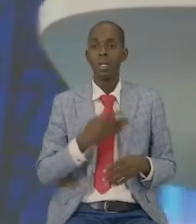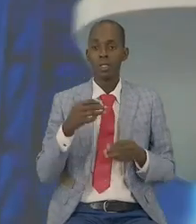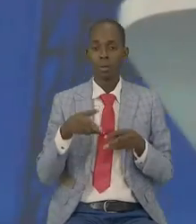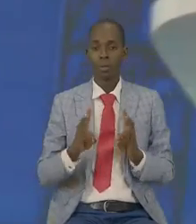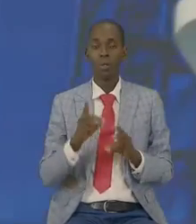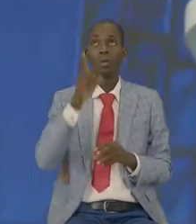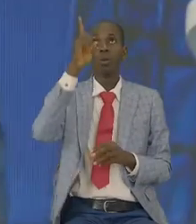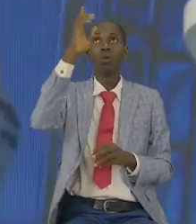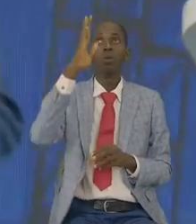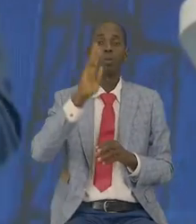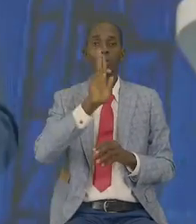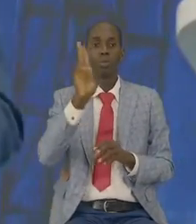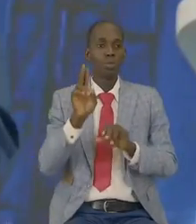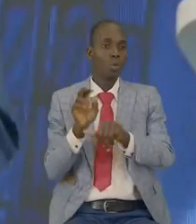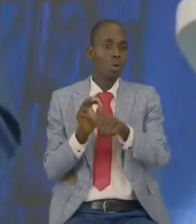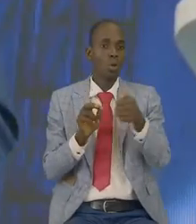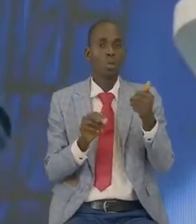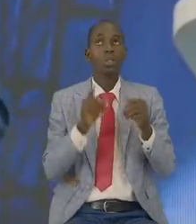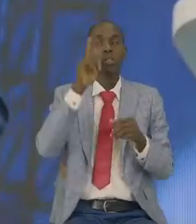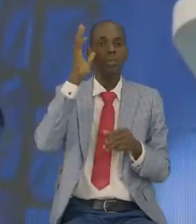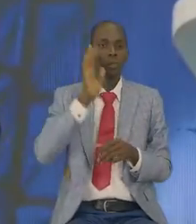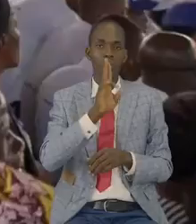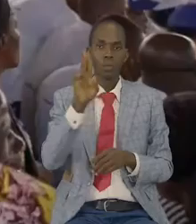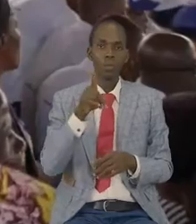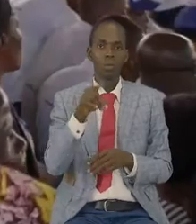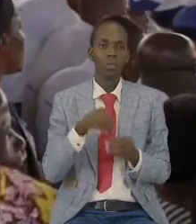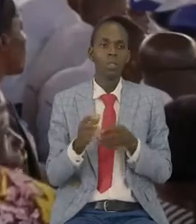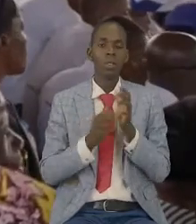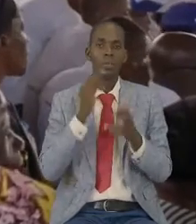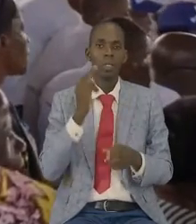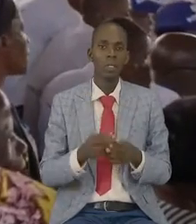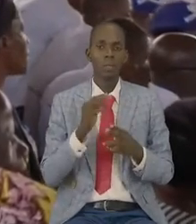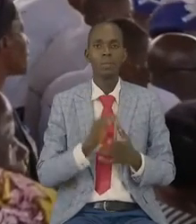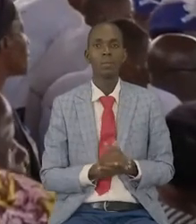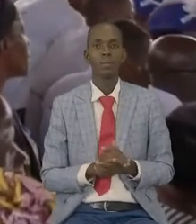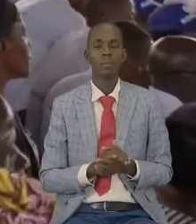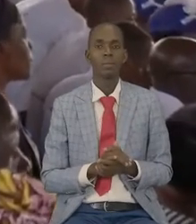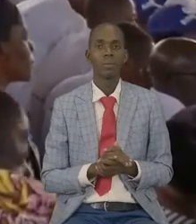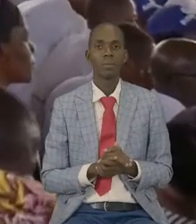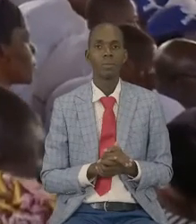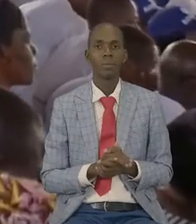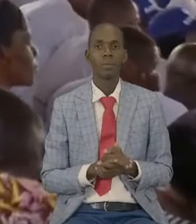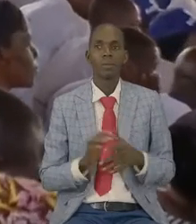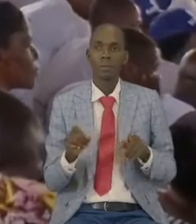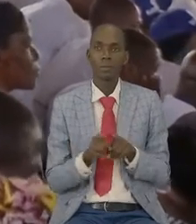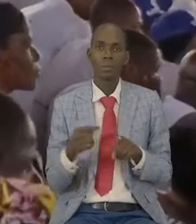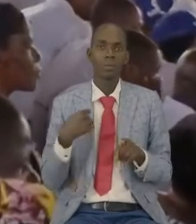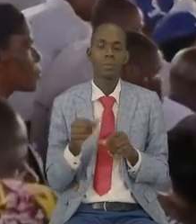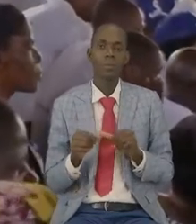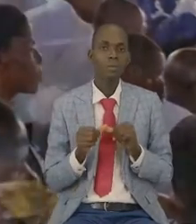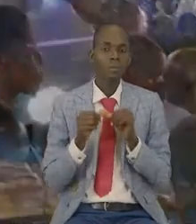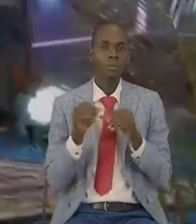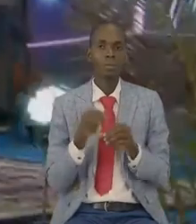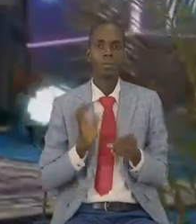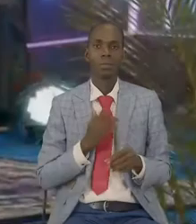used others, he will use you in Jesus' name. As we go on our journey,